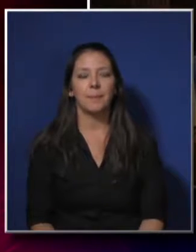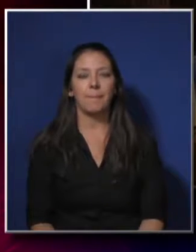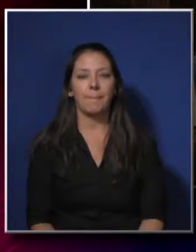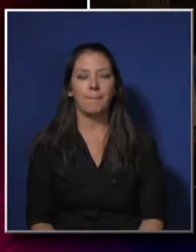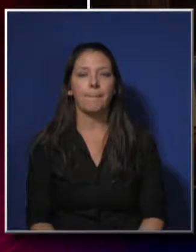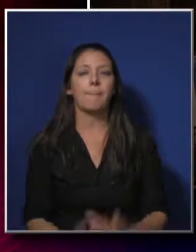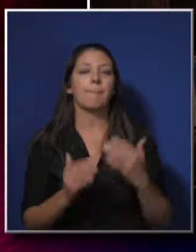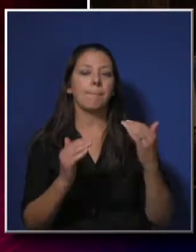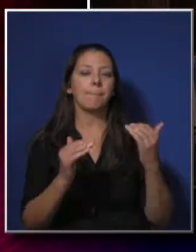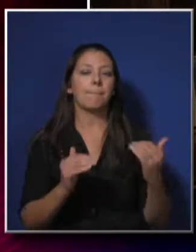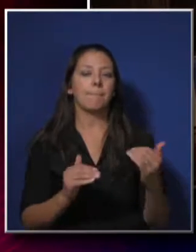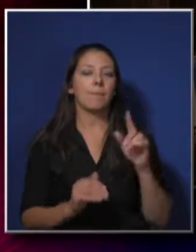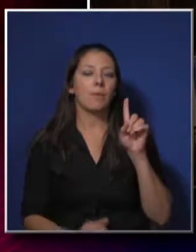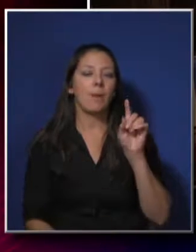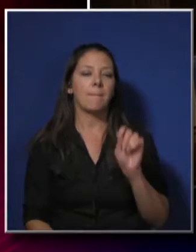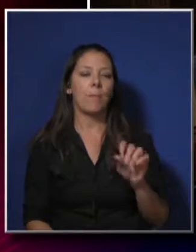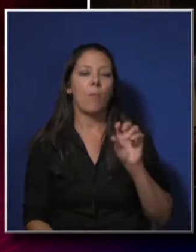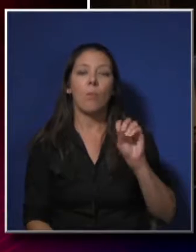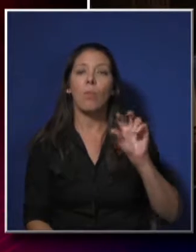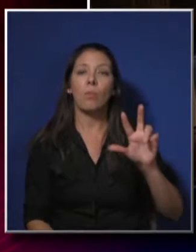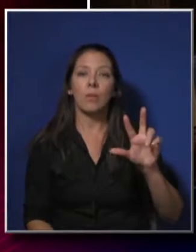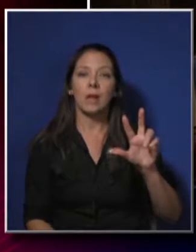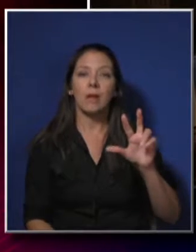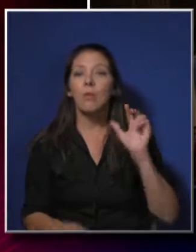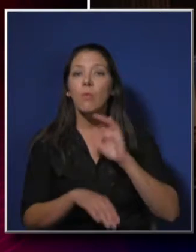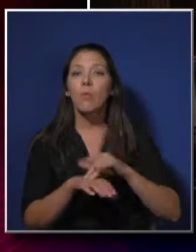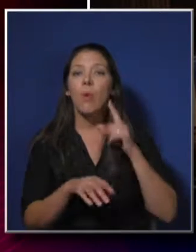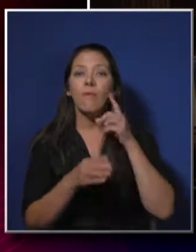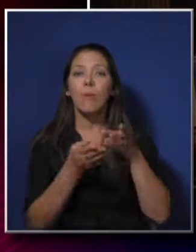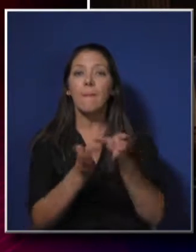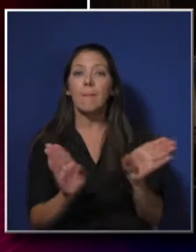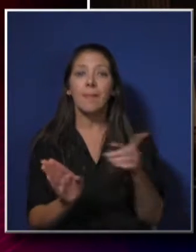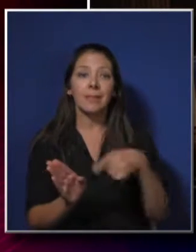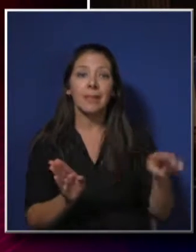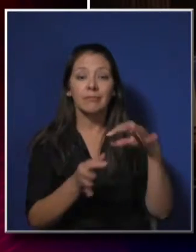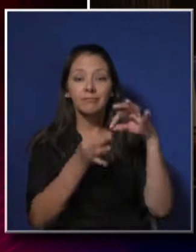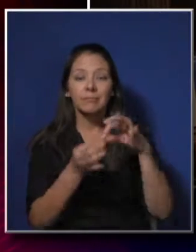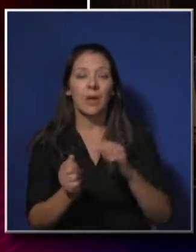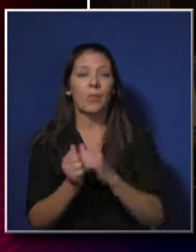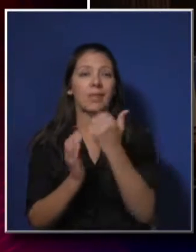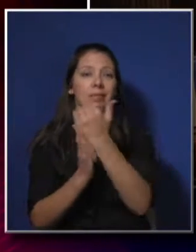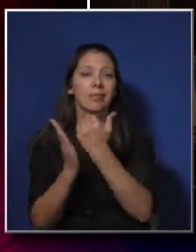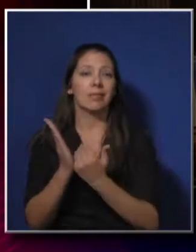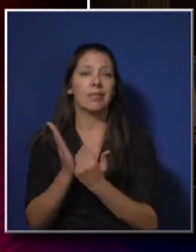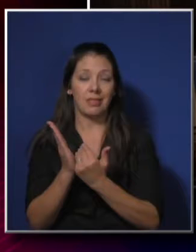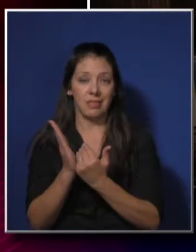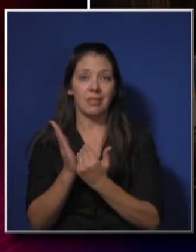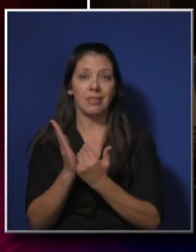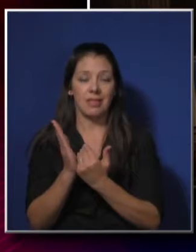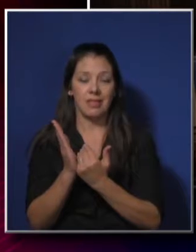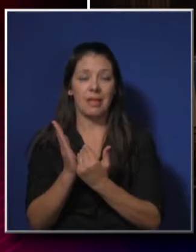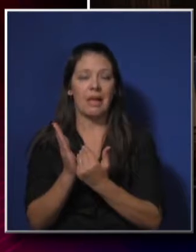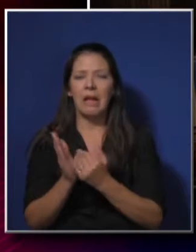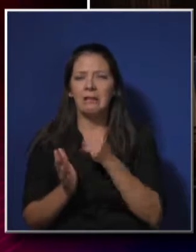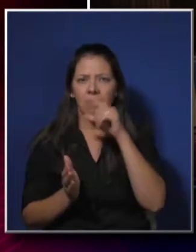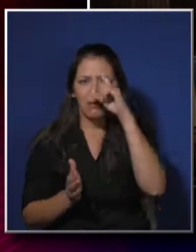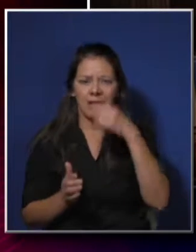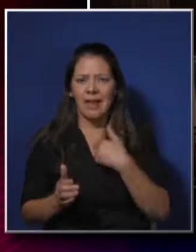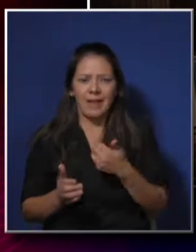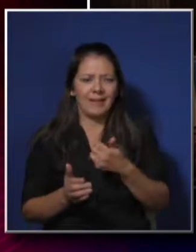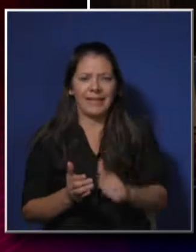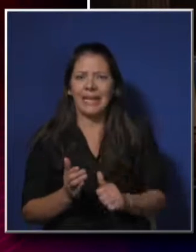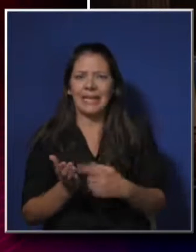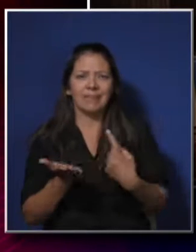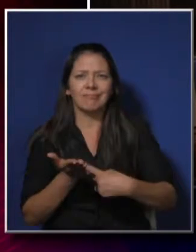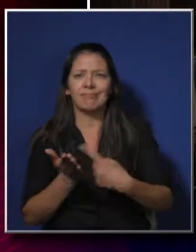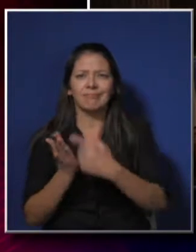Item number 1.03, call to the public on agendized items. I don't think I have any items. The only